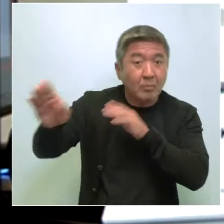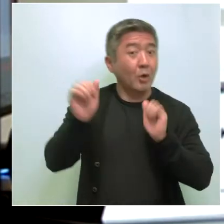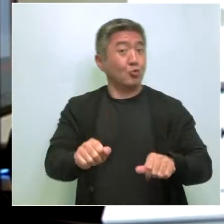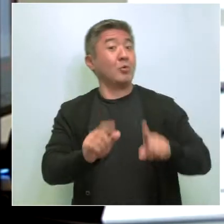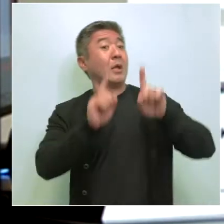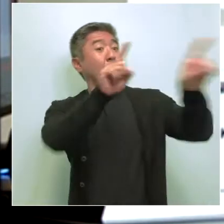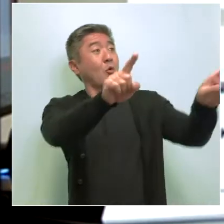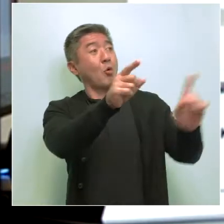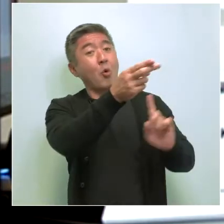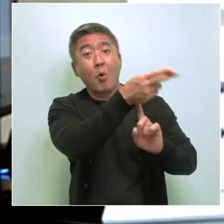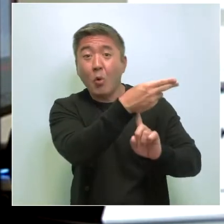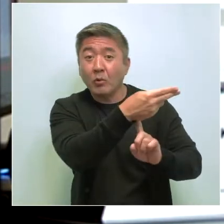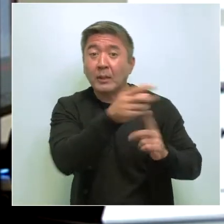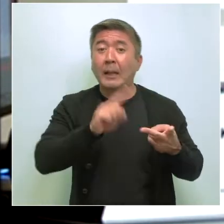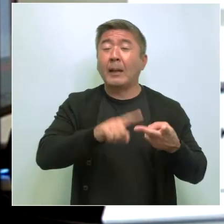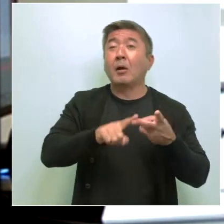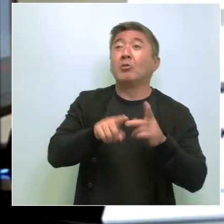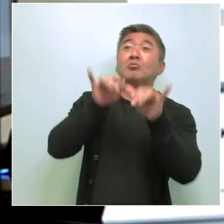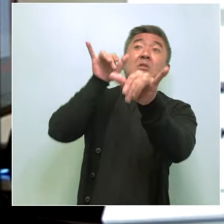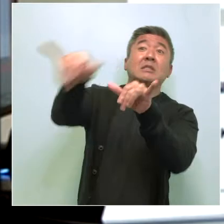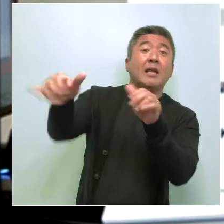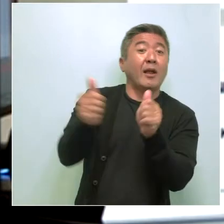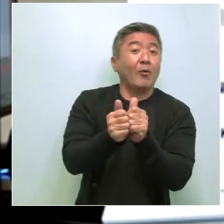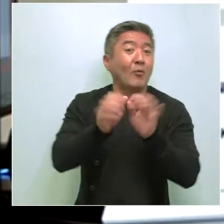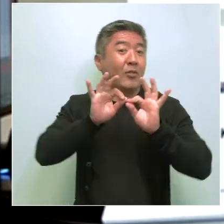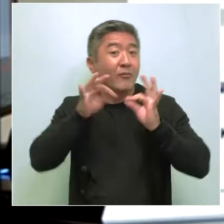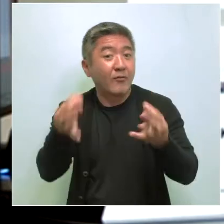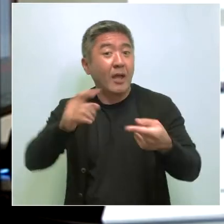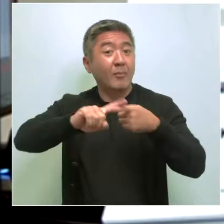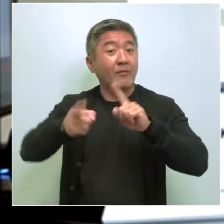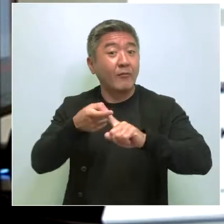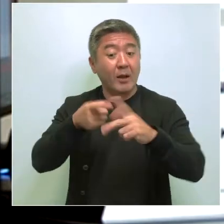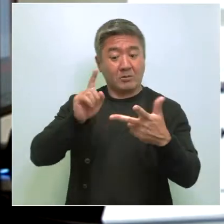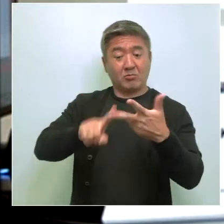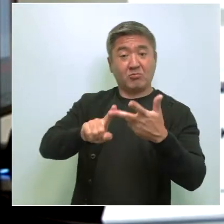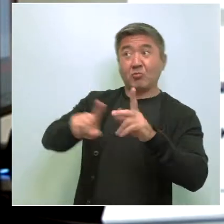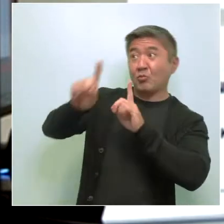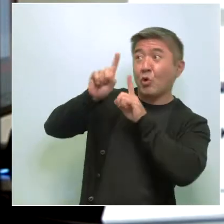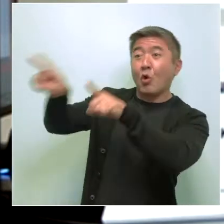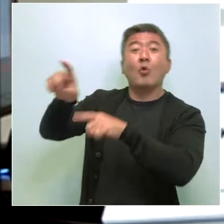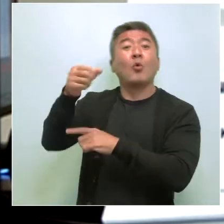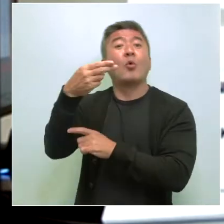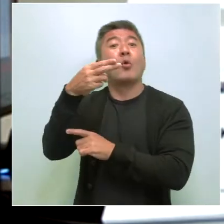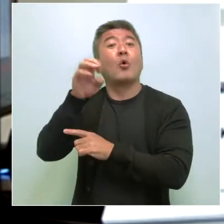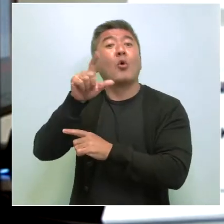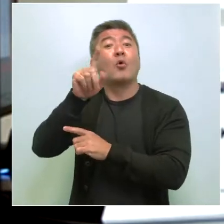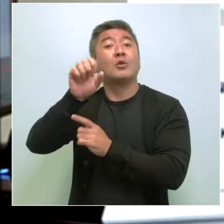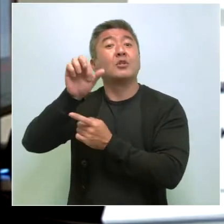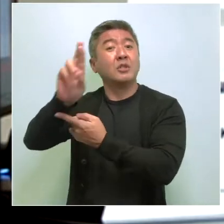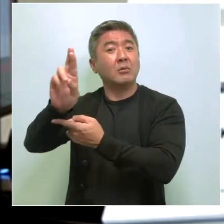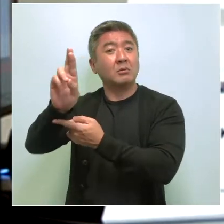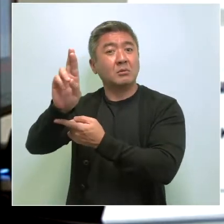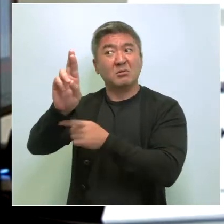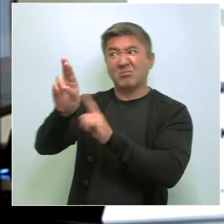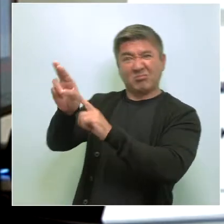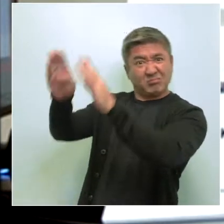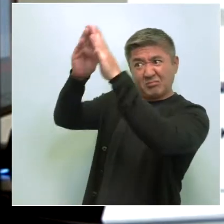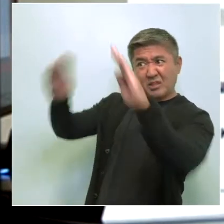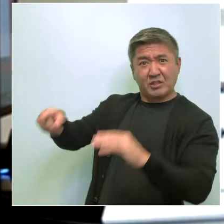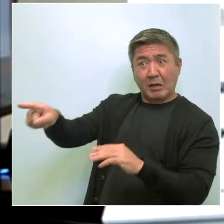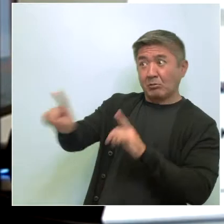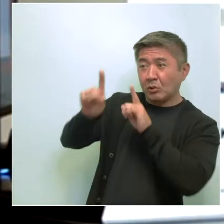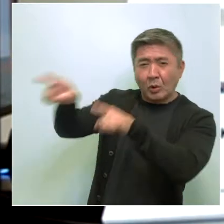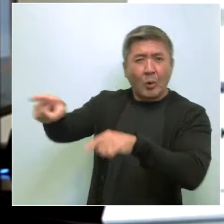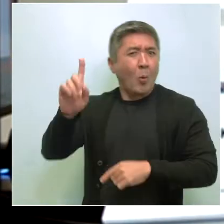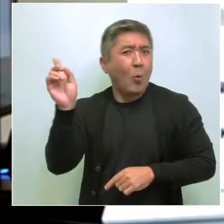You may choose to go to a hotel, stay with friends or relatives, or go to an evacuation shelter if necessary. Find out where